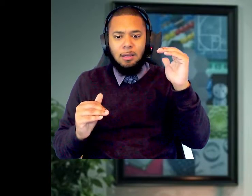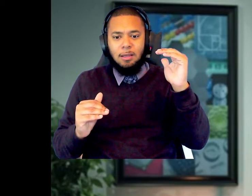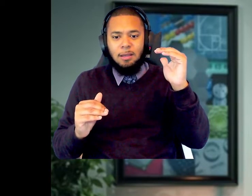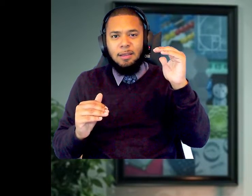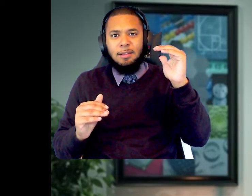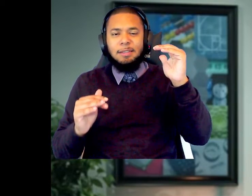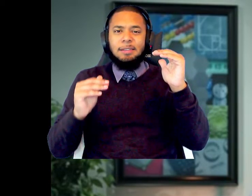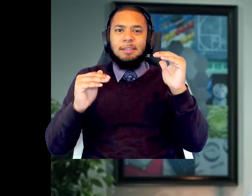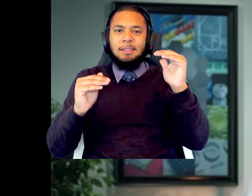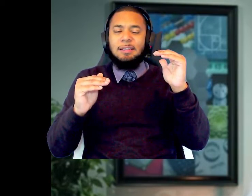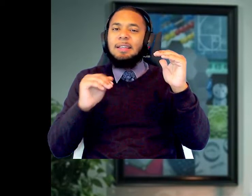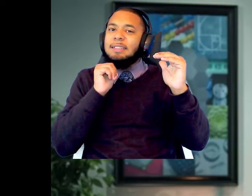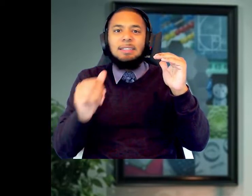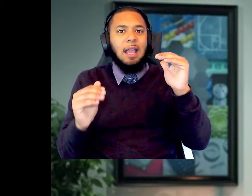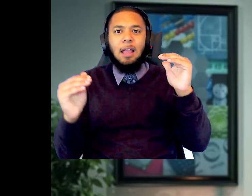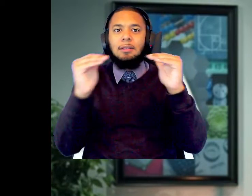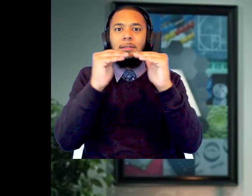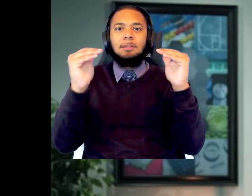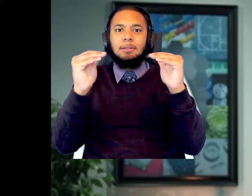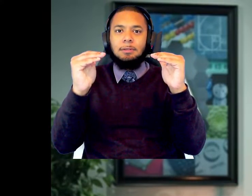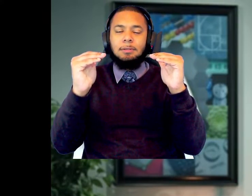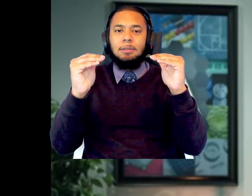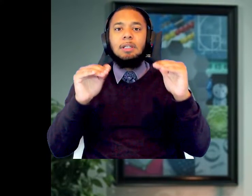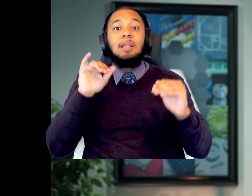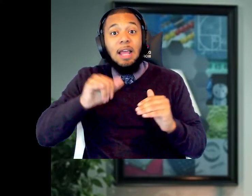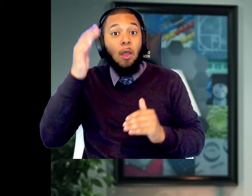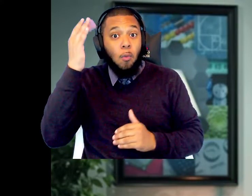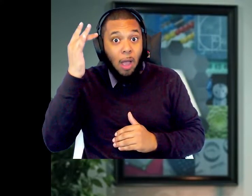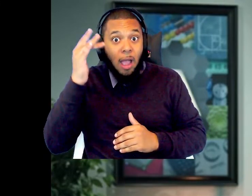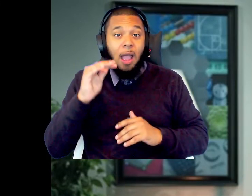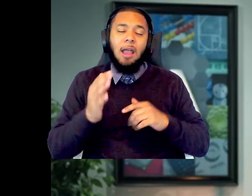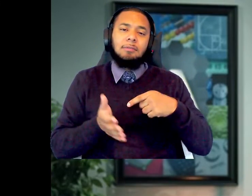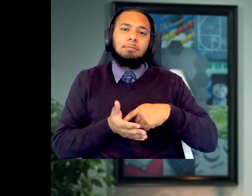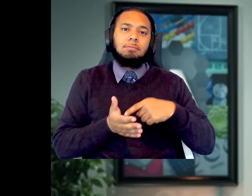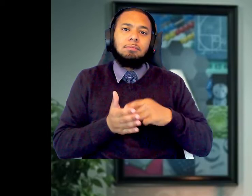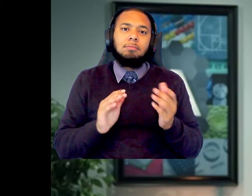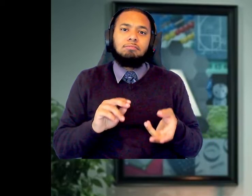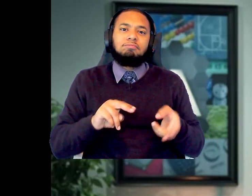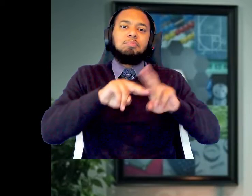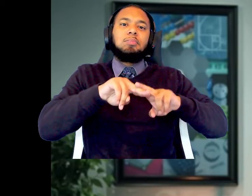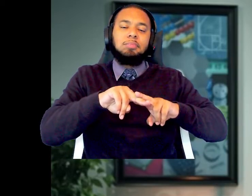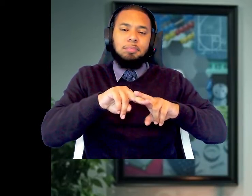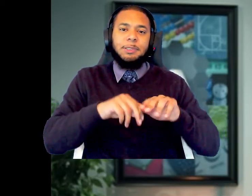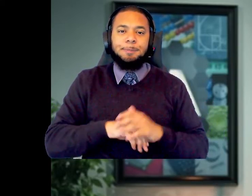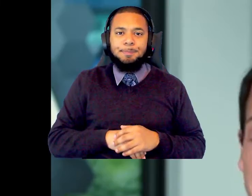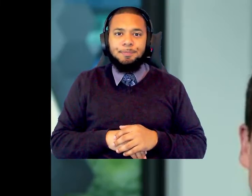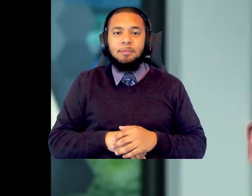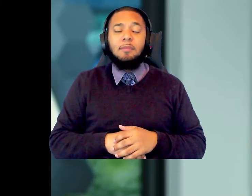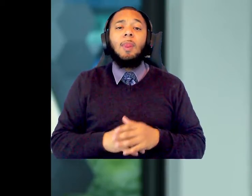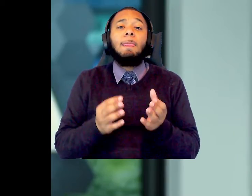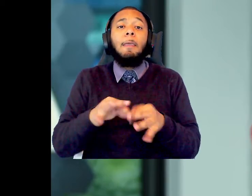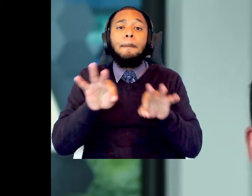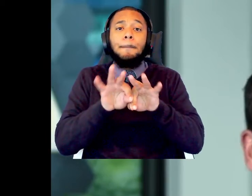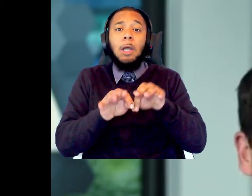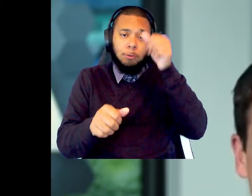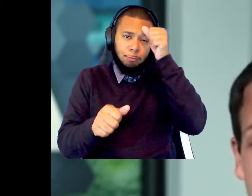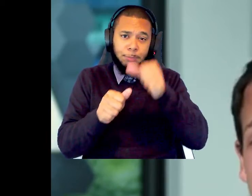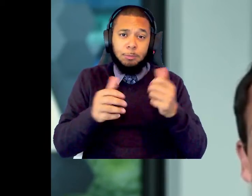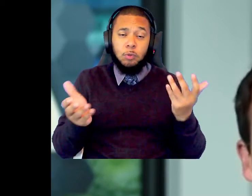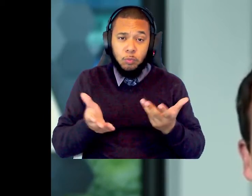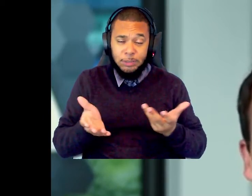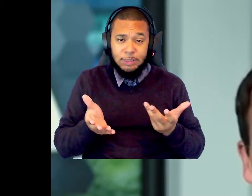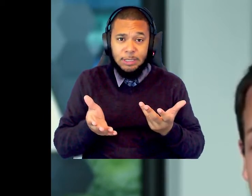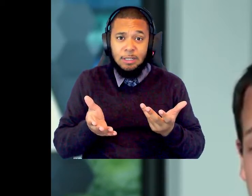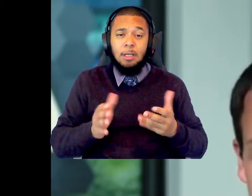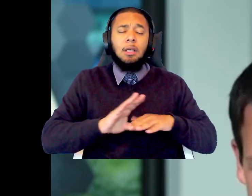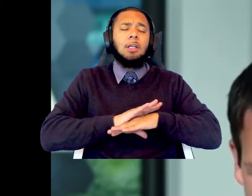in additional purchases that you made. That's why your balance grew. So the biggest takeaway from this lesson is, one, don't commit financial fraud